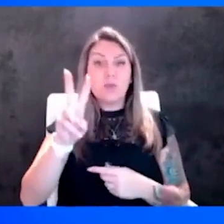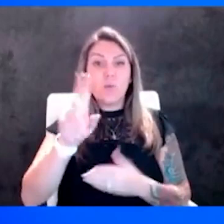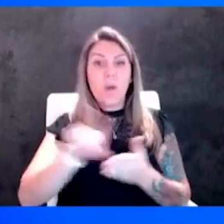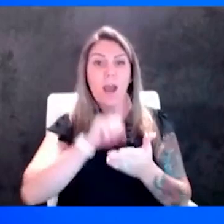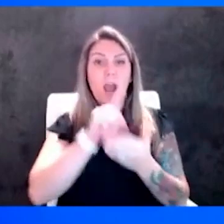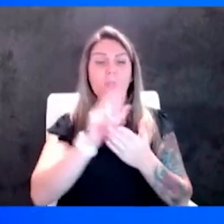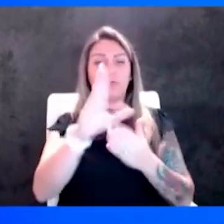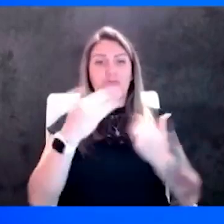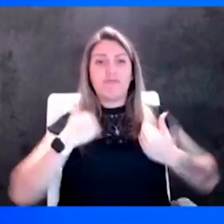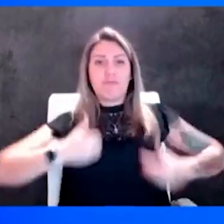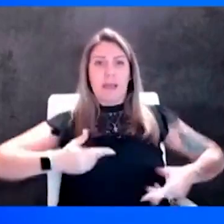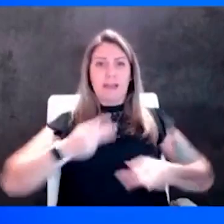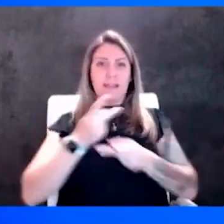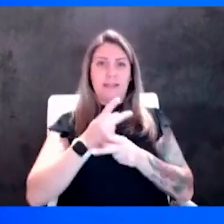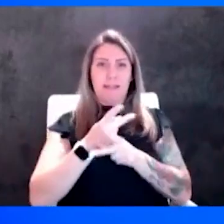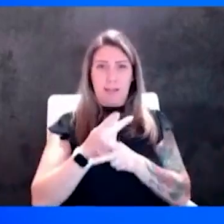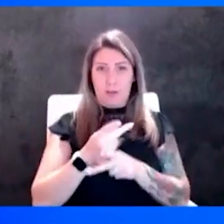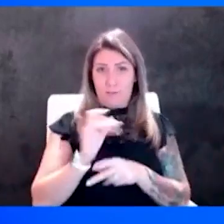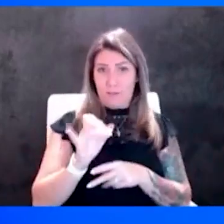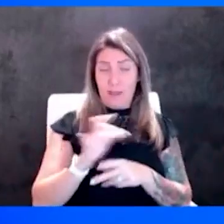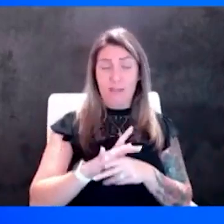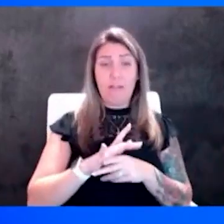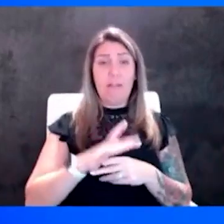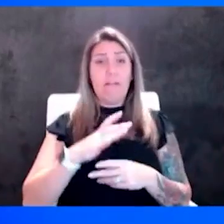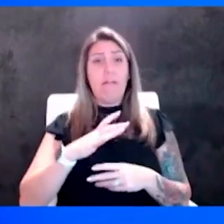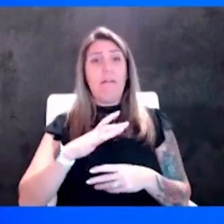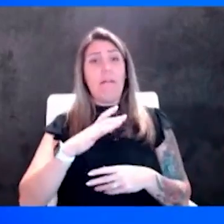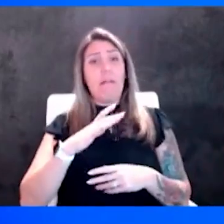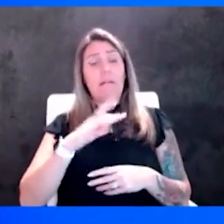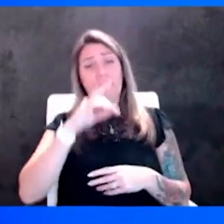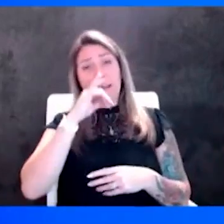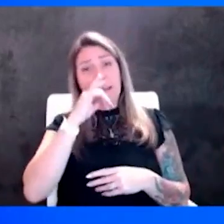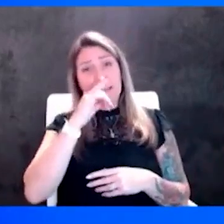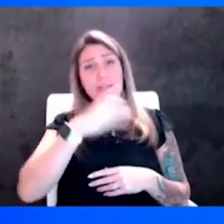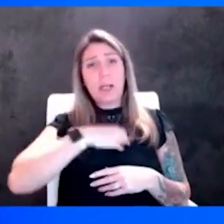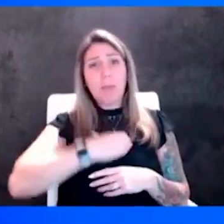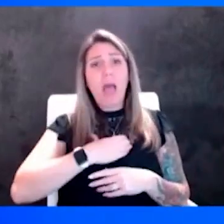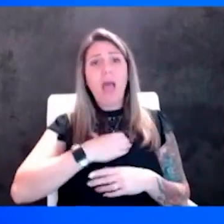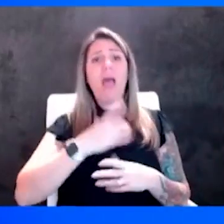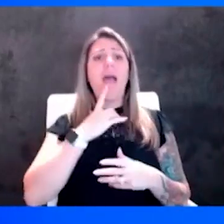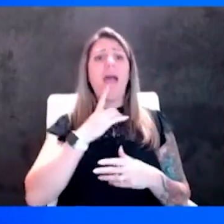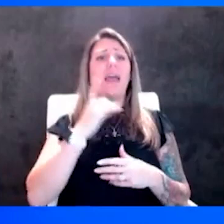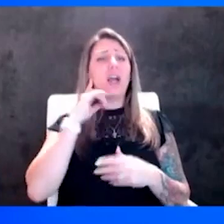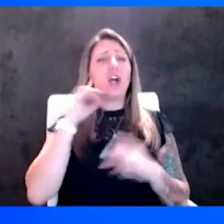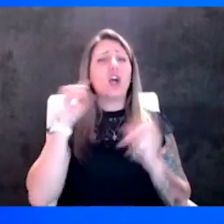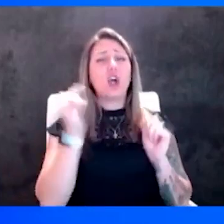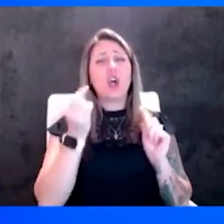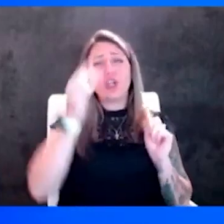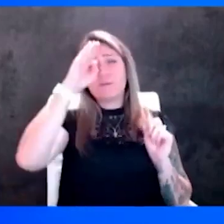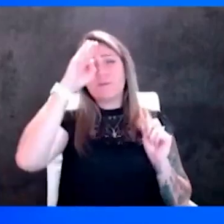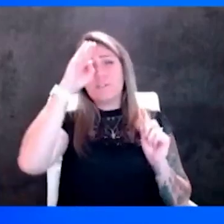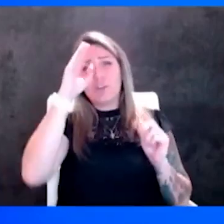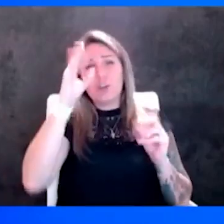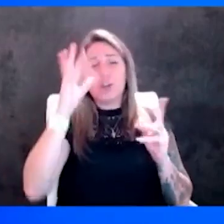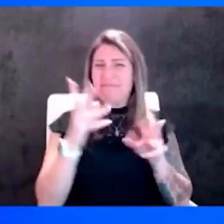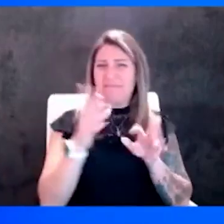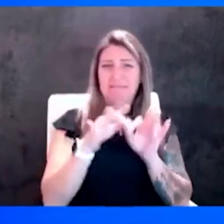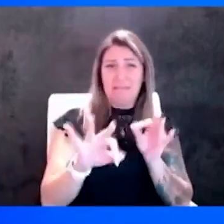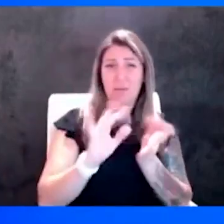of it. The child's complaint is, my ear hurts, I have a fever, and we can take care of that with some simple medications,